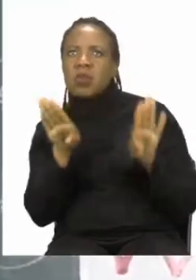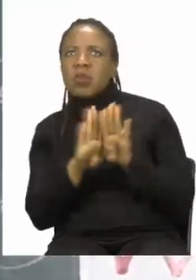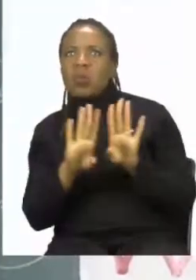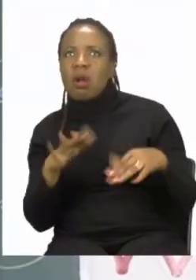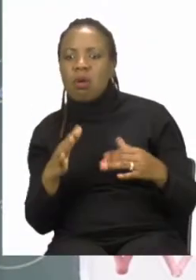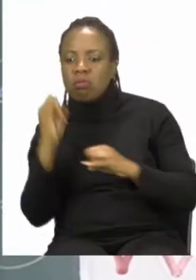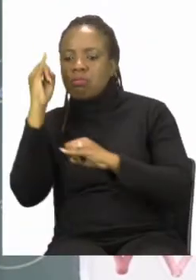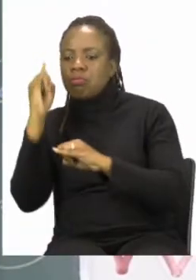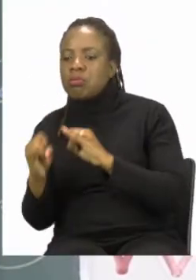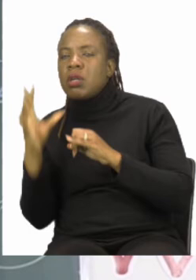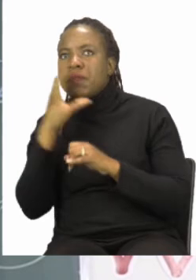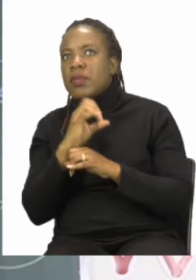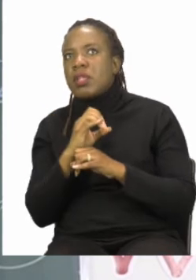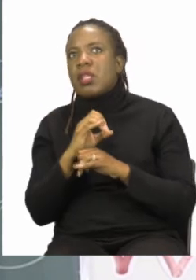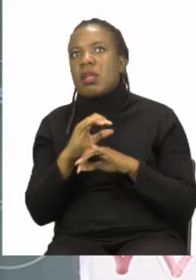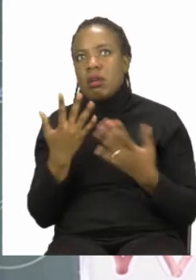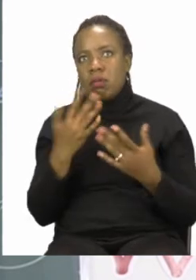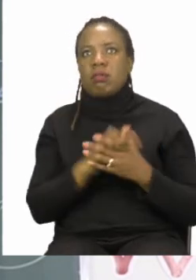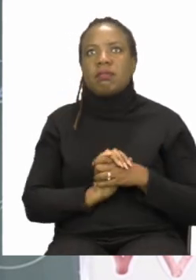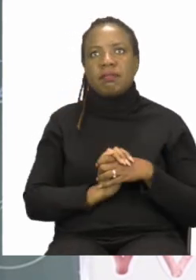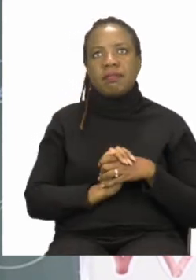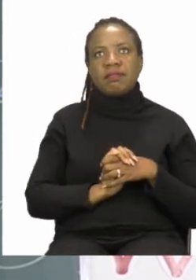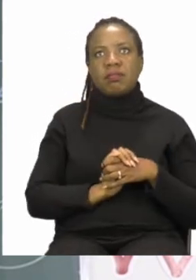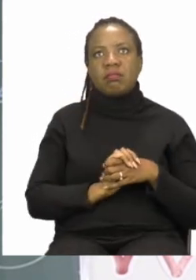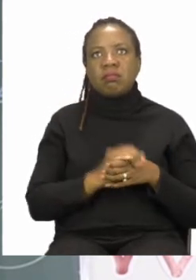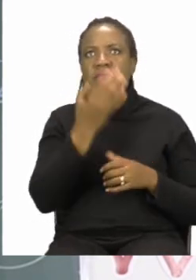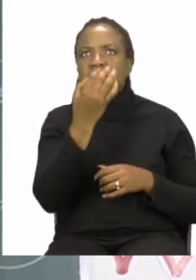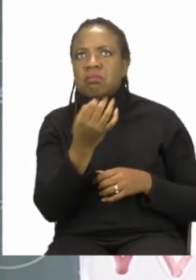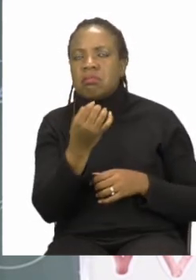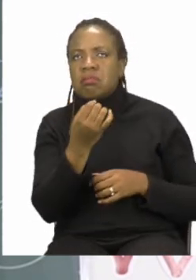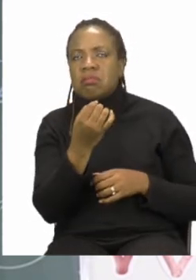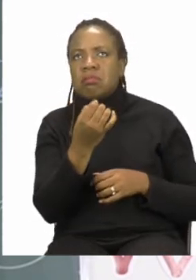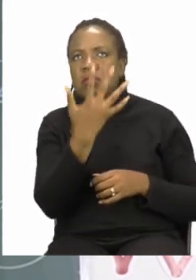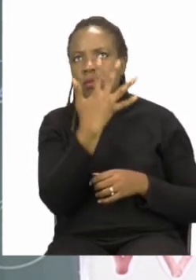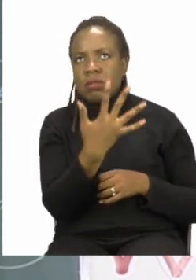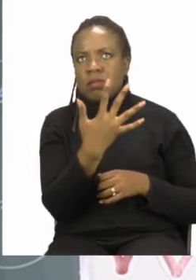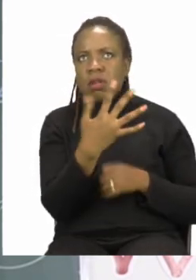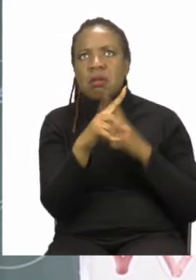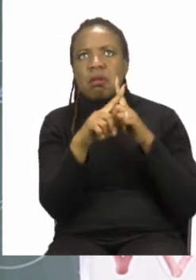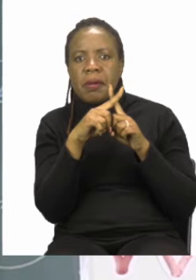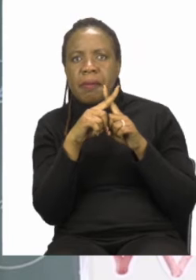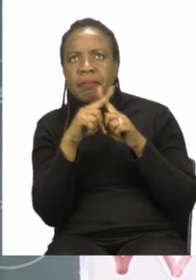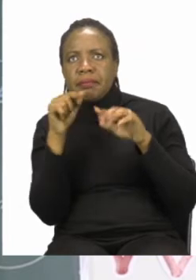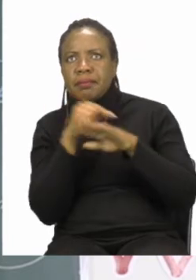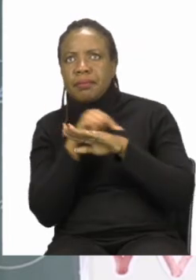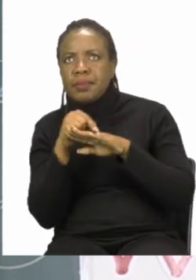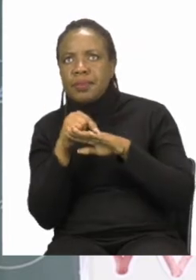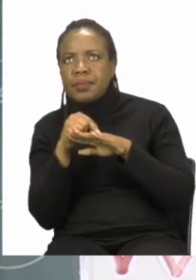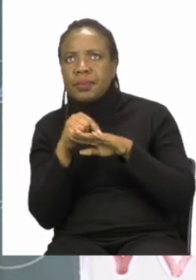board. Now, I have 5 times dash equals